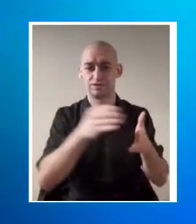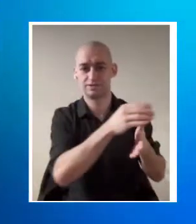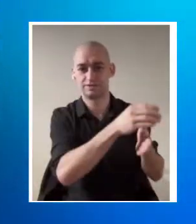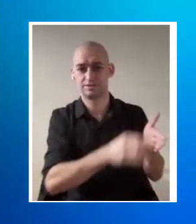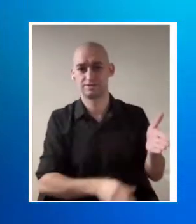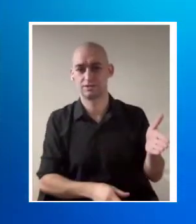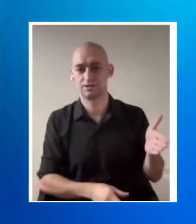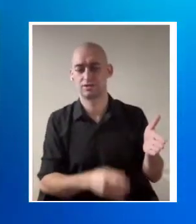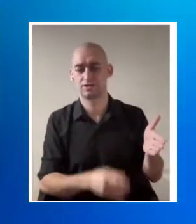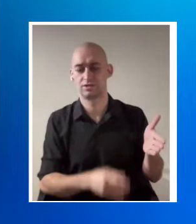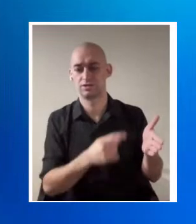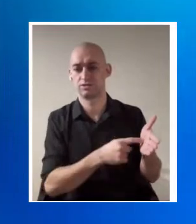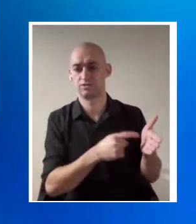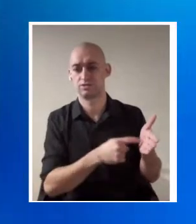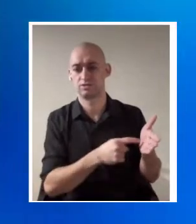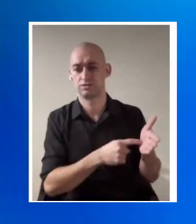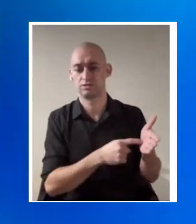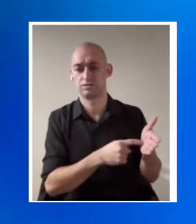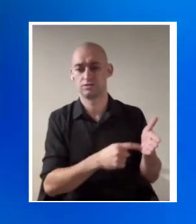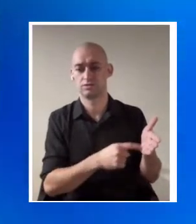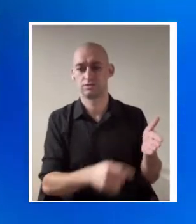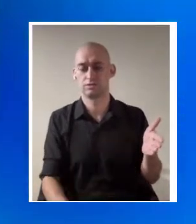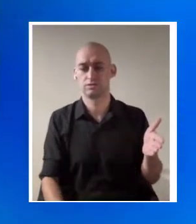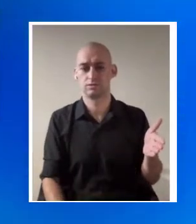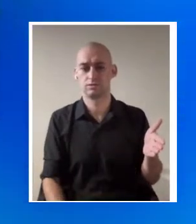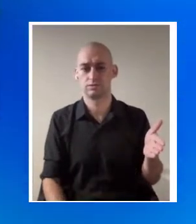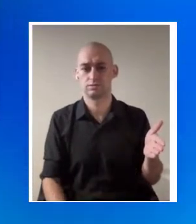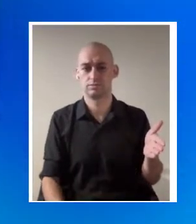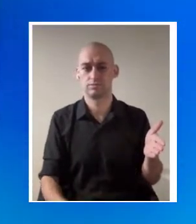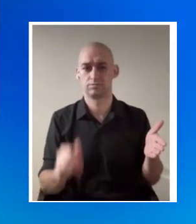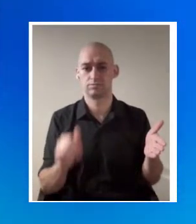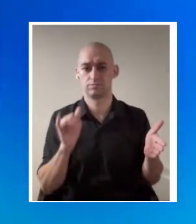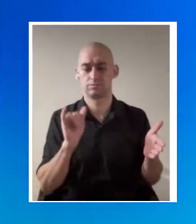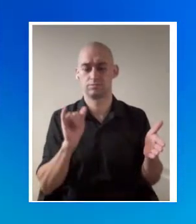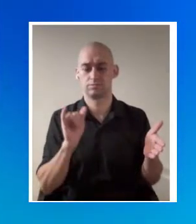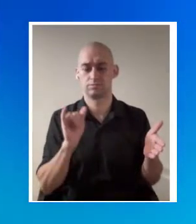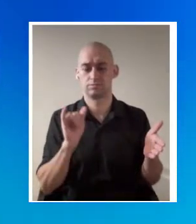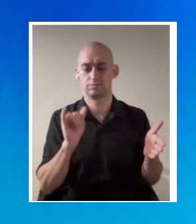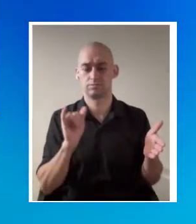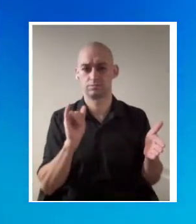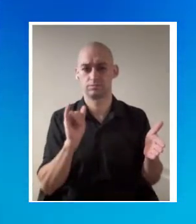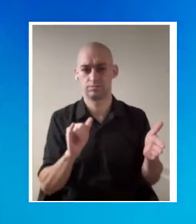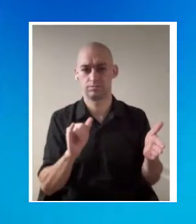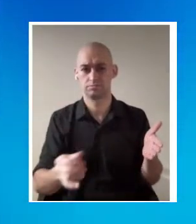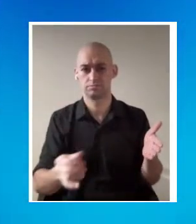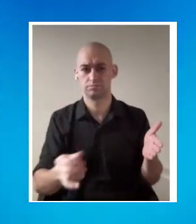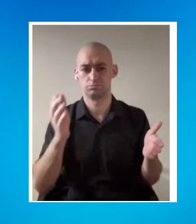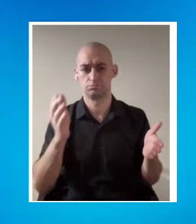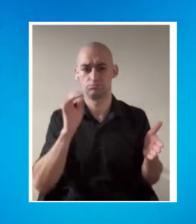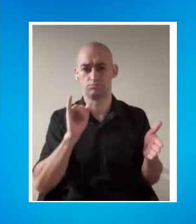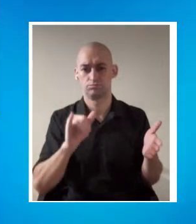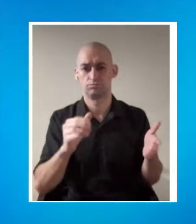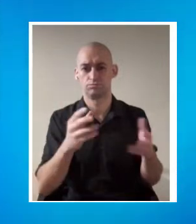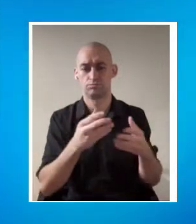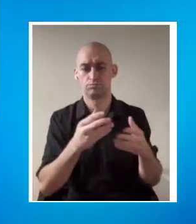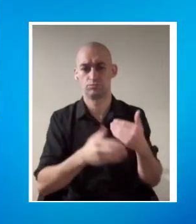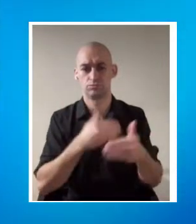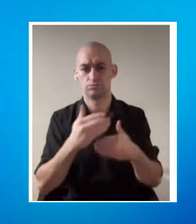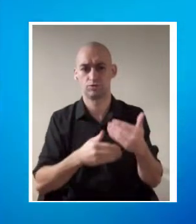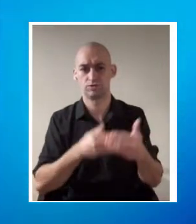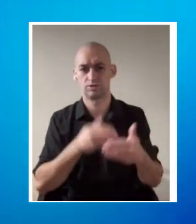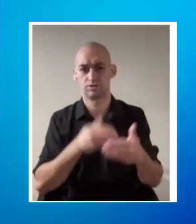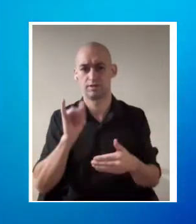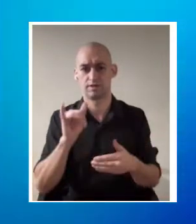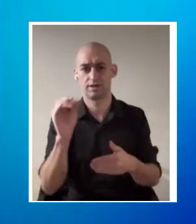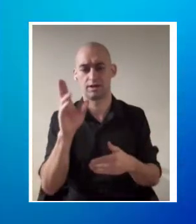there's numbers, that when there's a lot of numbers, that's you need like time to sort that out. Was the pacing on that